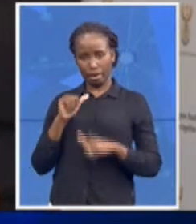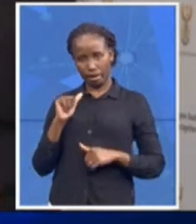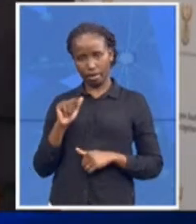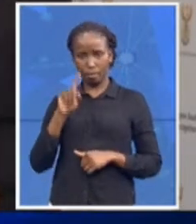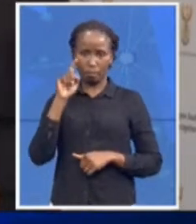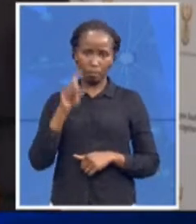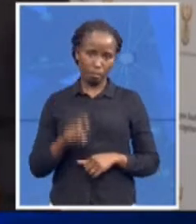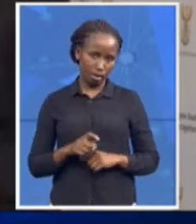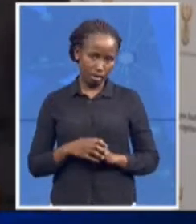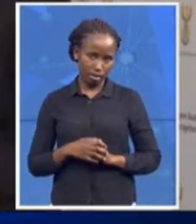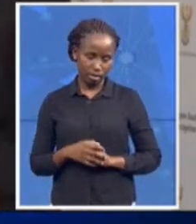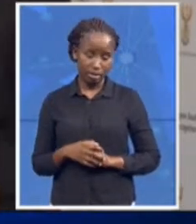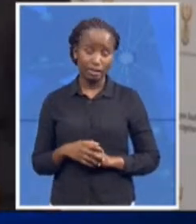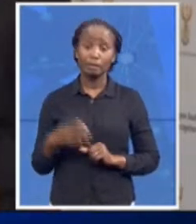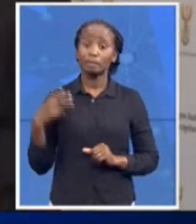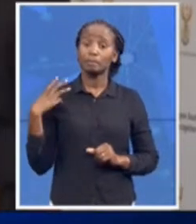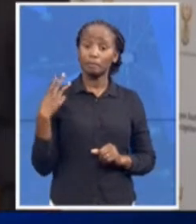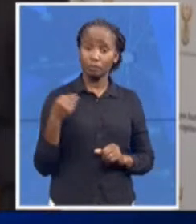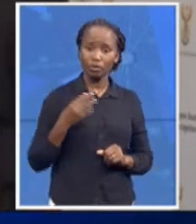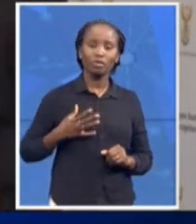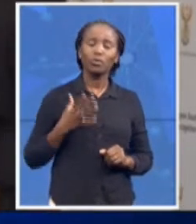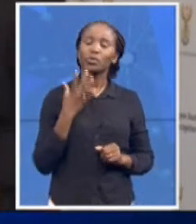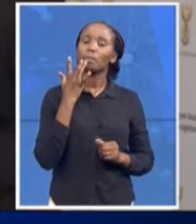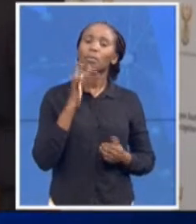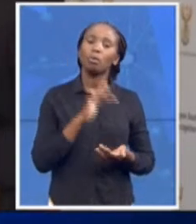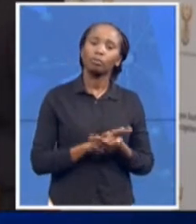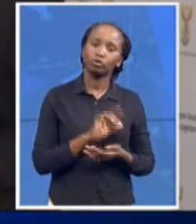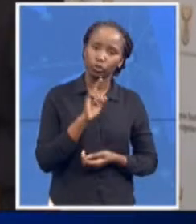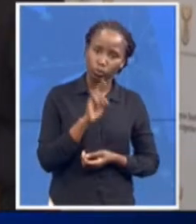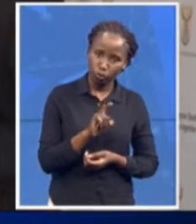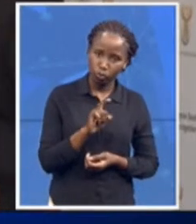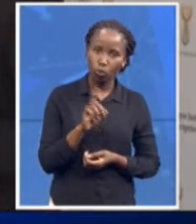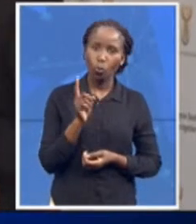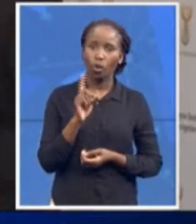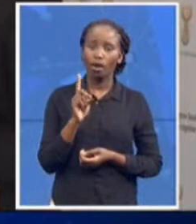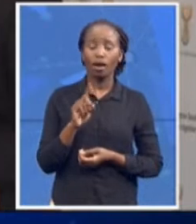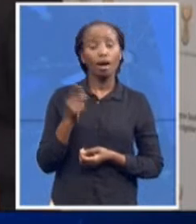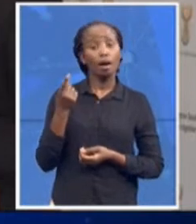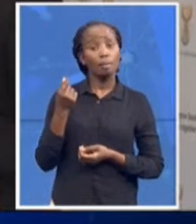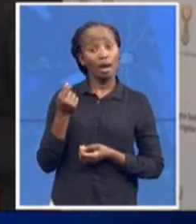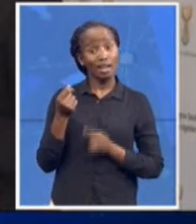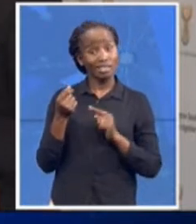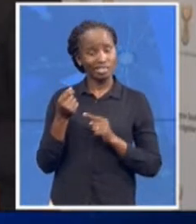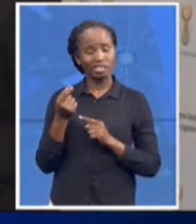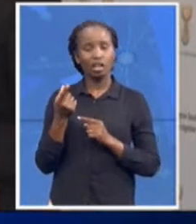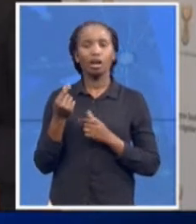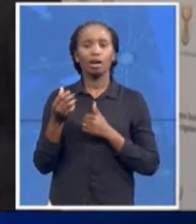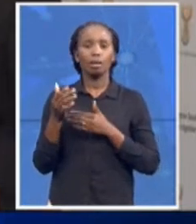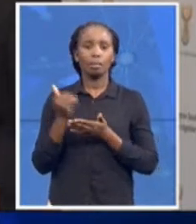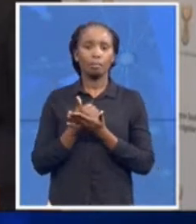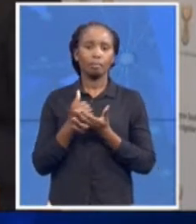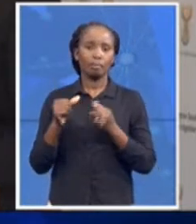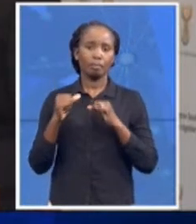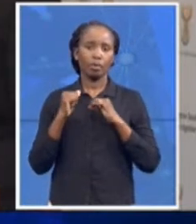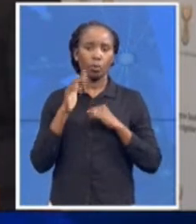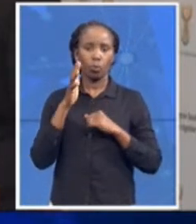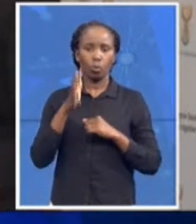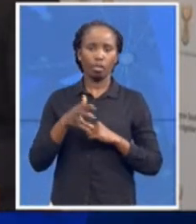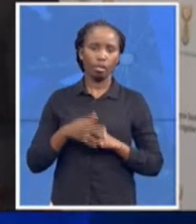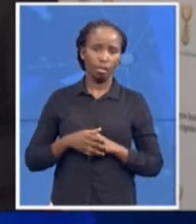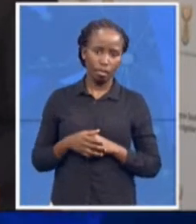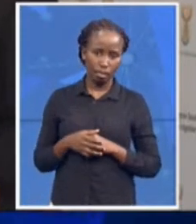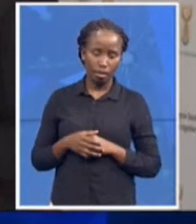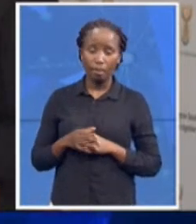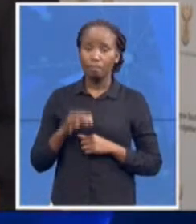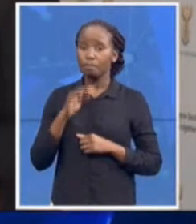definitely going to recover the money. We leave no stone unturned. Every person who benefited wrongly,